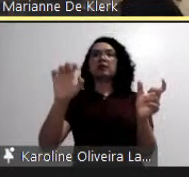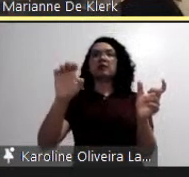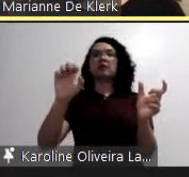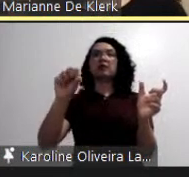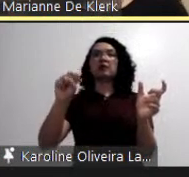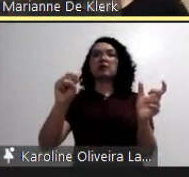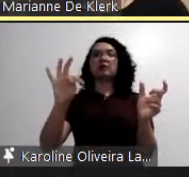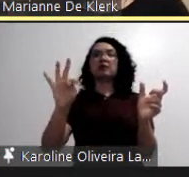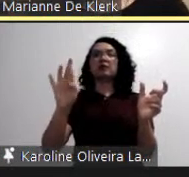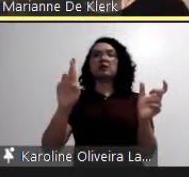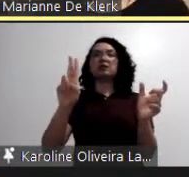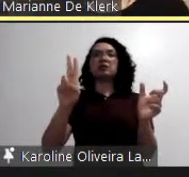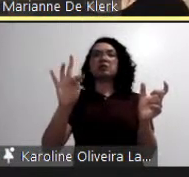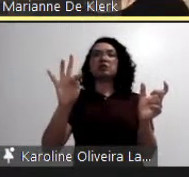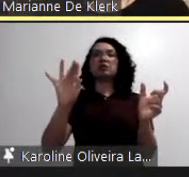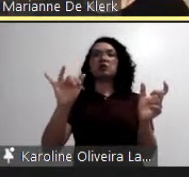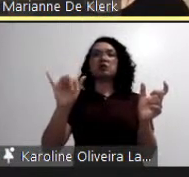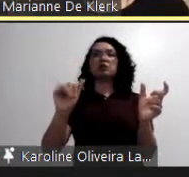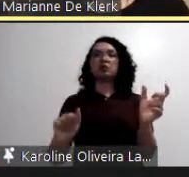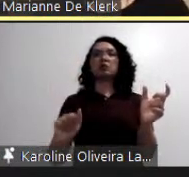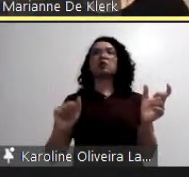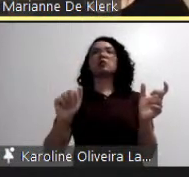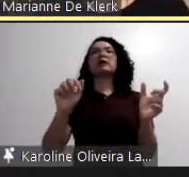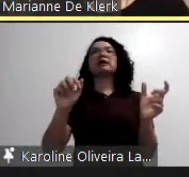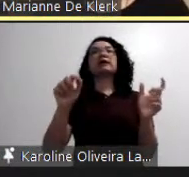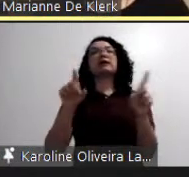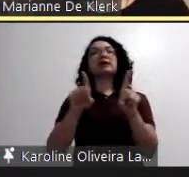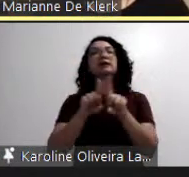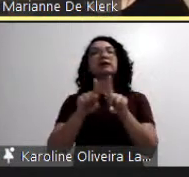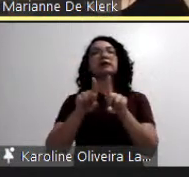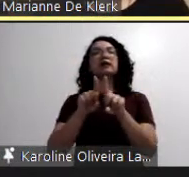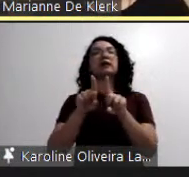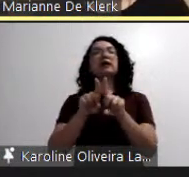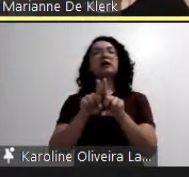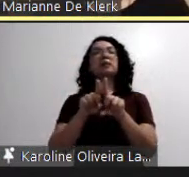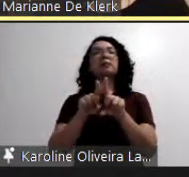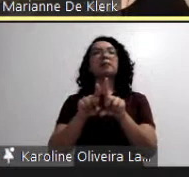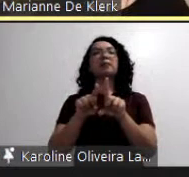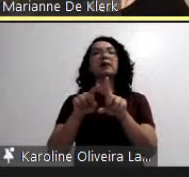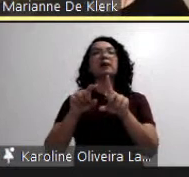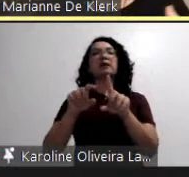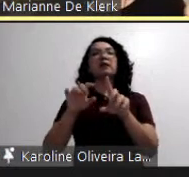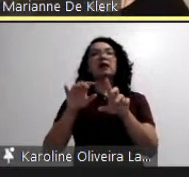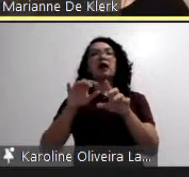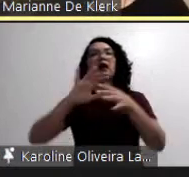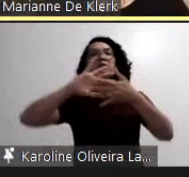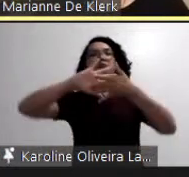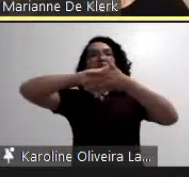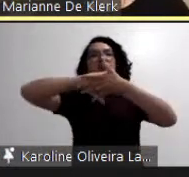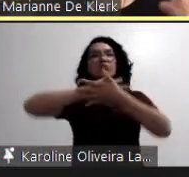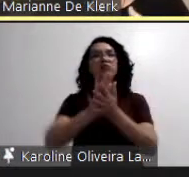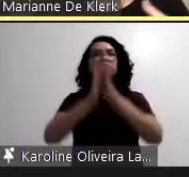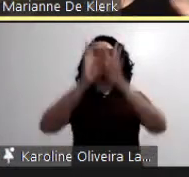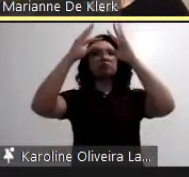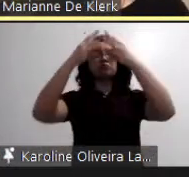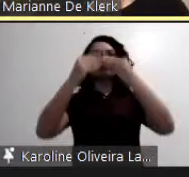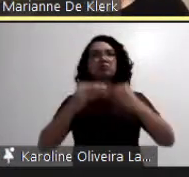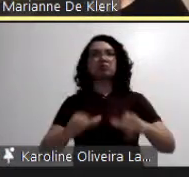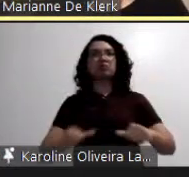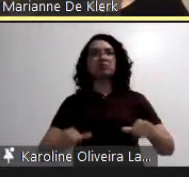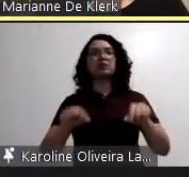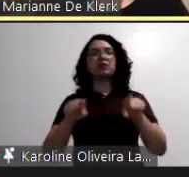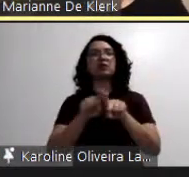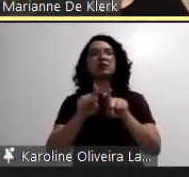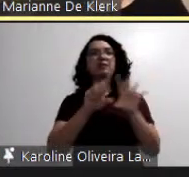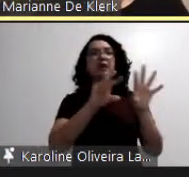people and the destruction of neighborhoods. You can see the inner city, and to the top left was the black area that developed actually from colonial times,